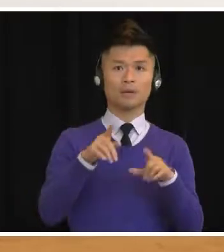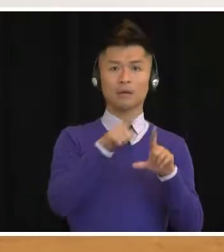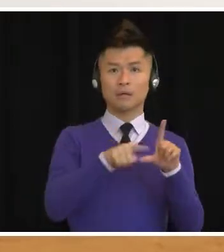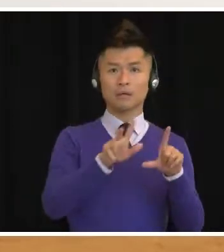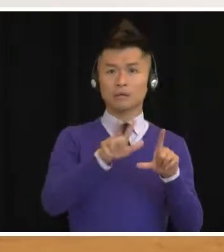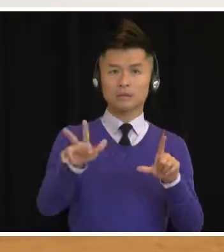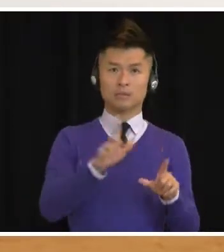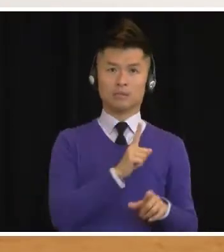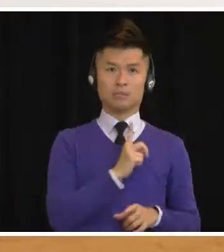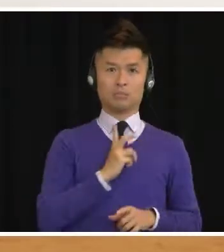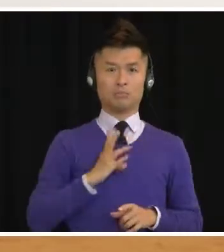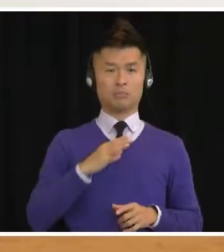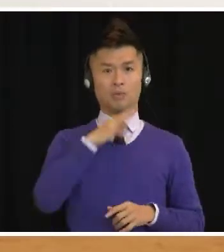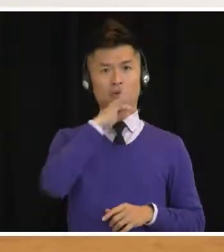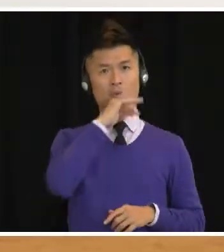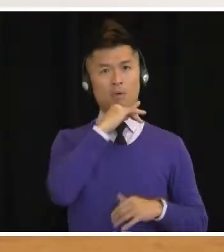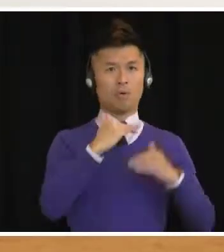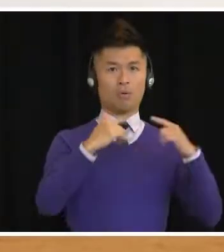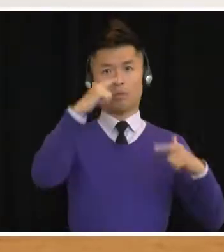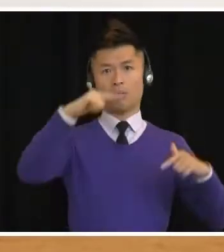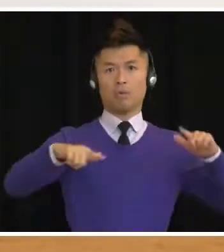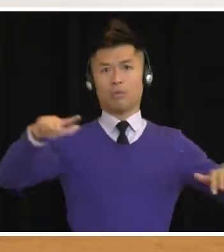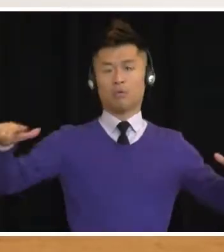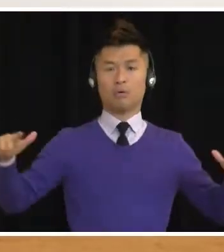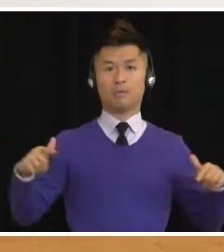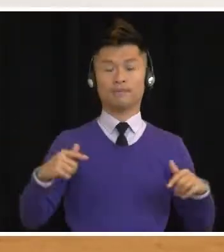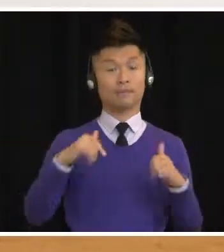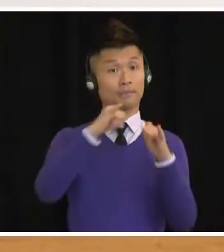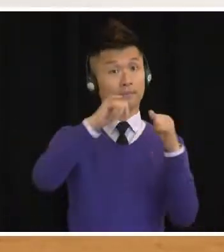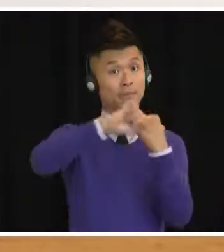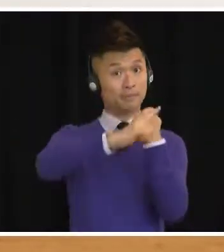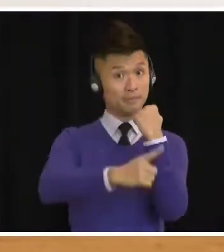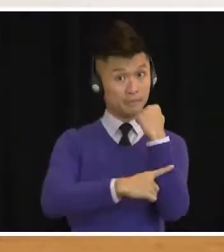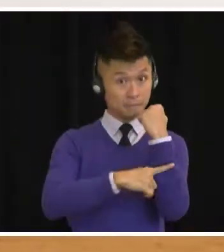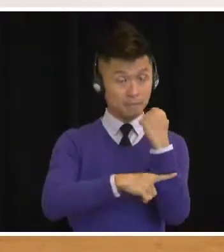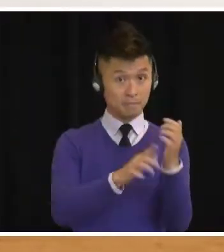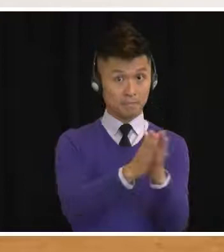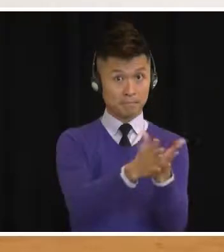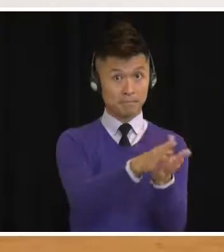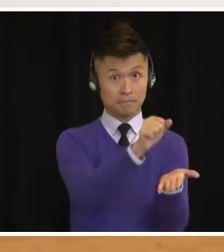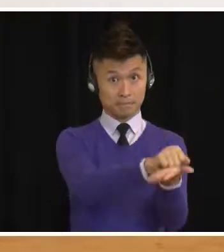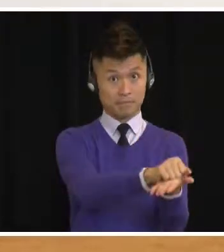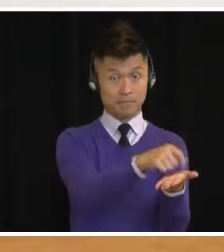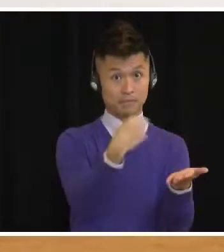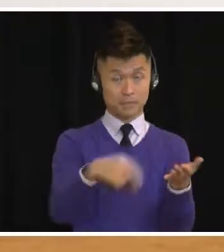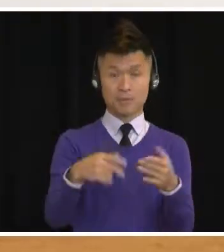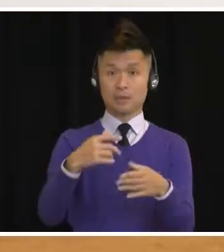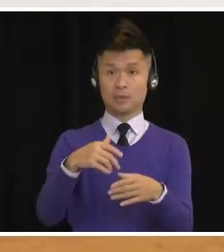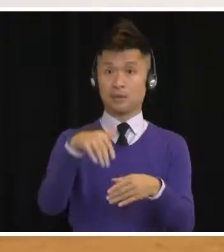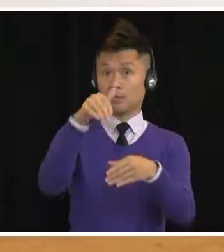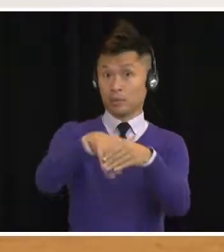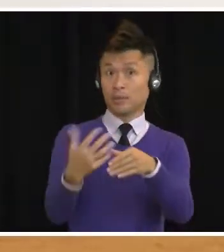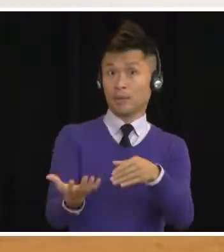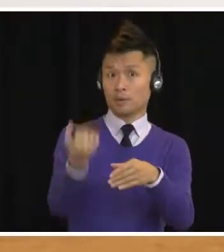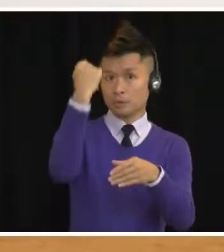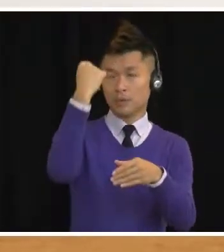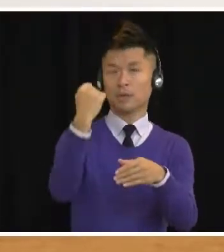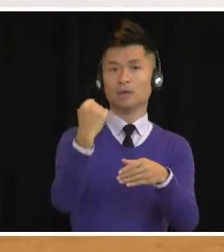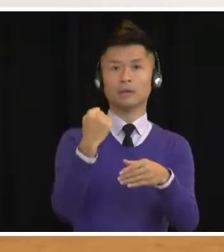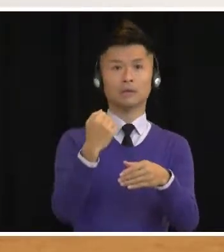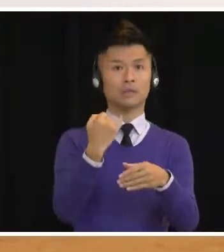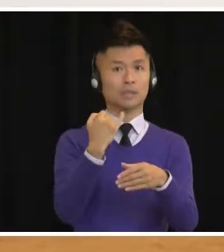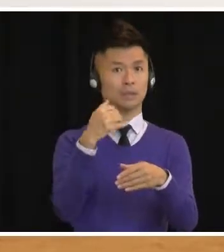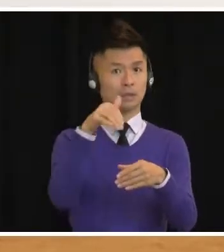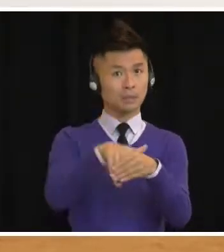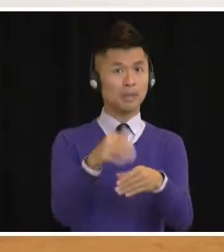civil code and for the right to vote, the age of 20